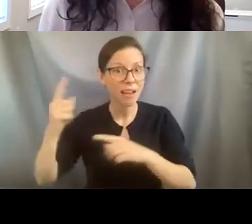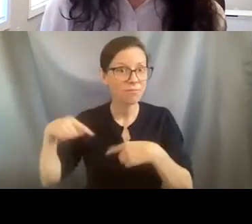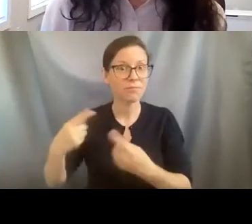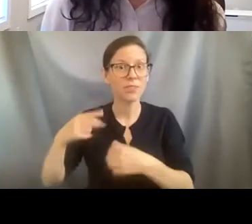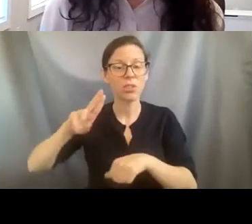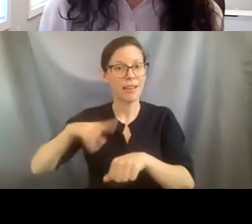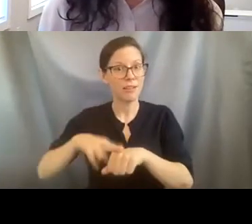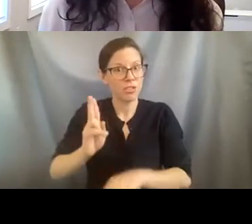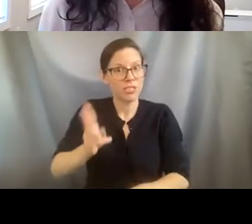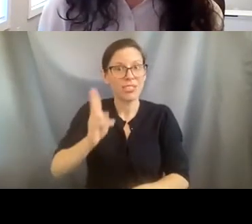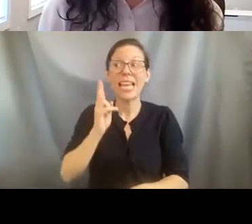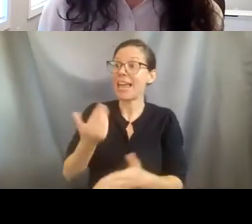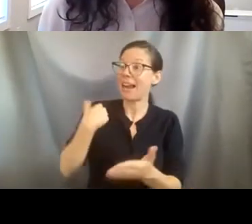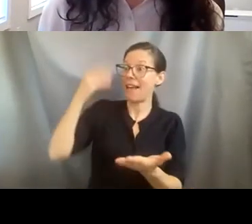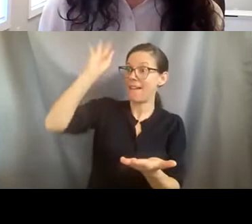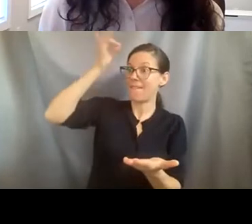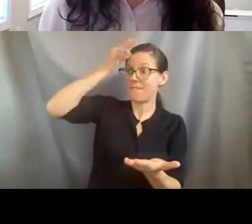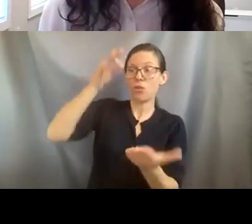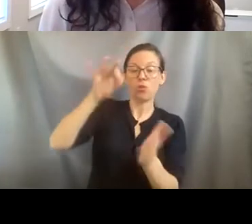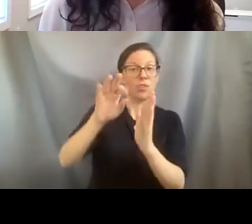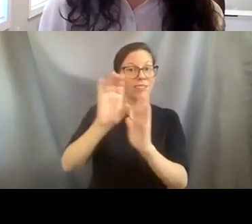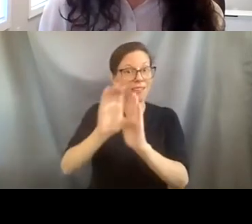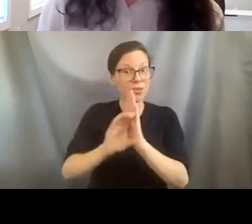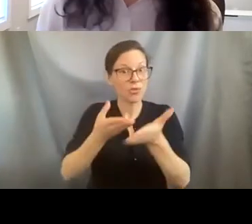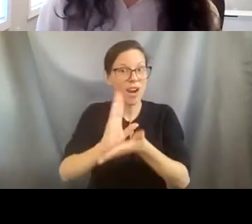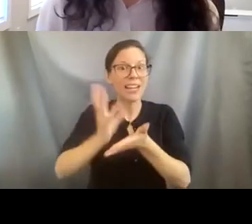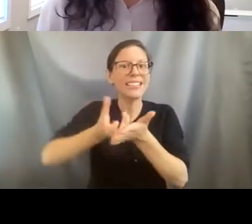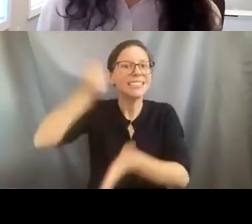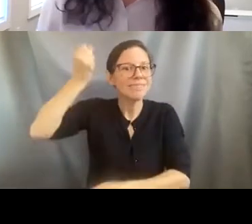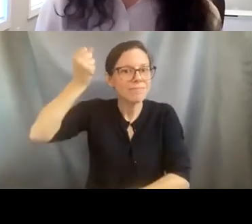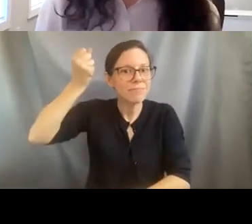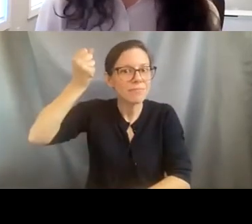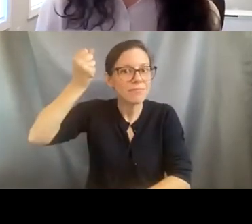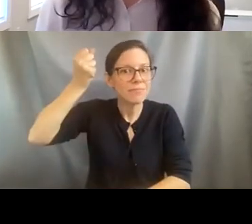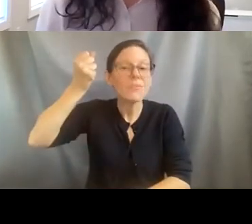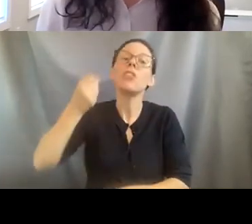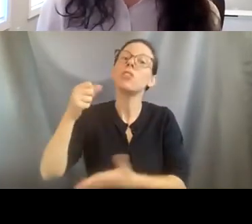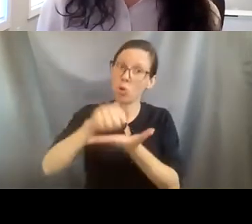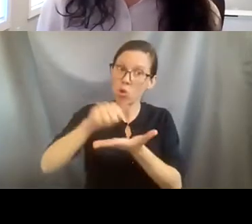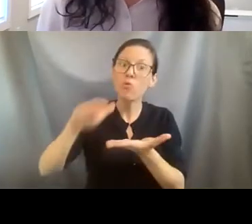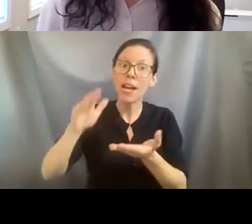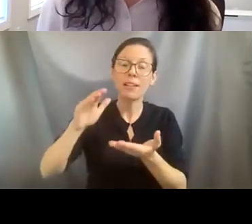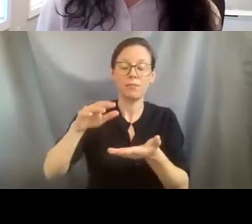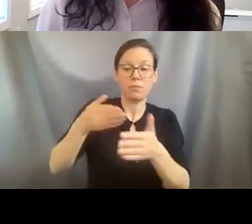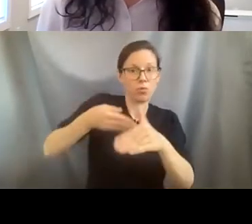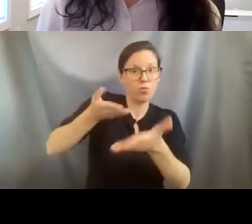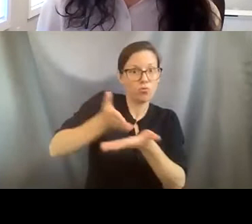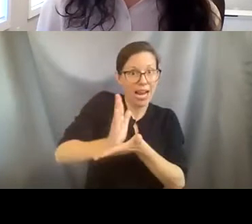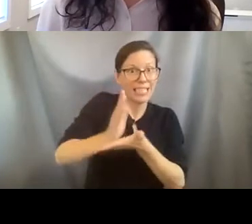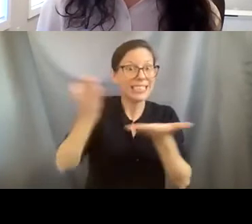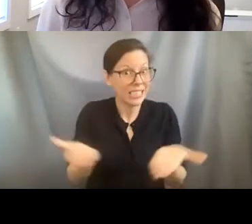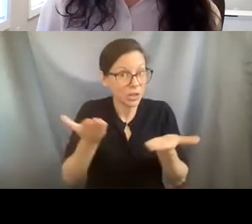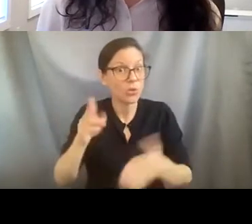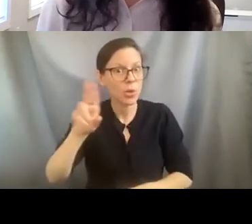federal constitutional right has been revoked. That means the right to abortion in this country will be